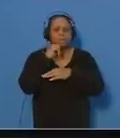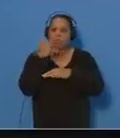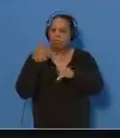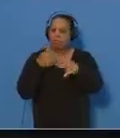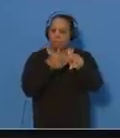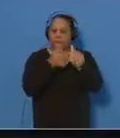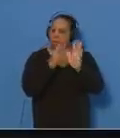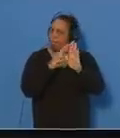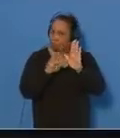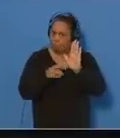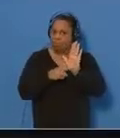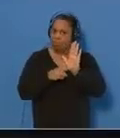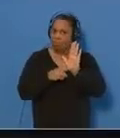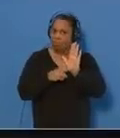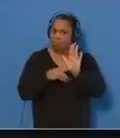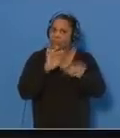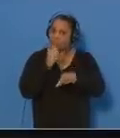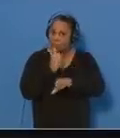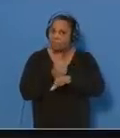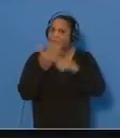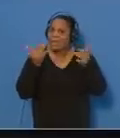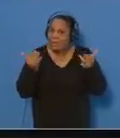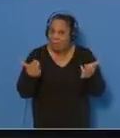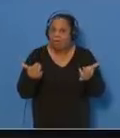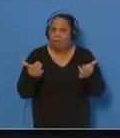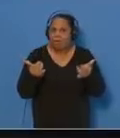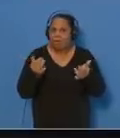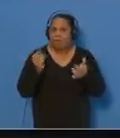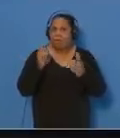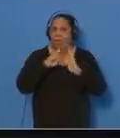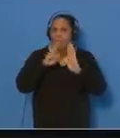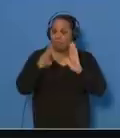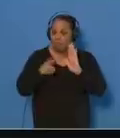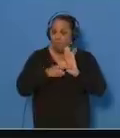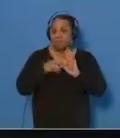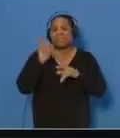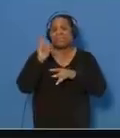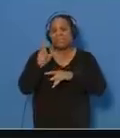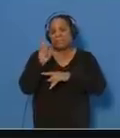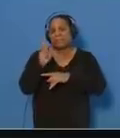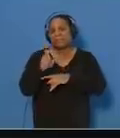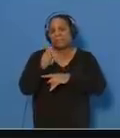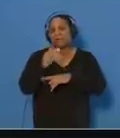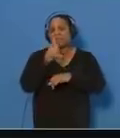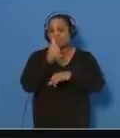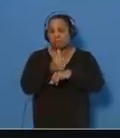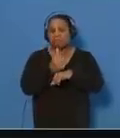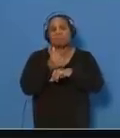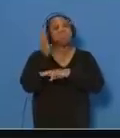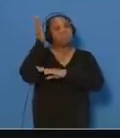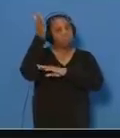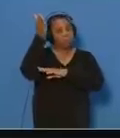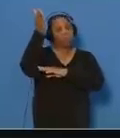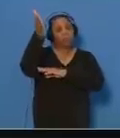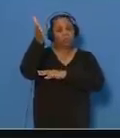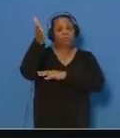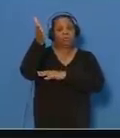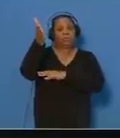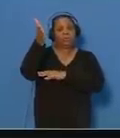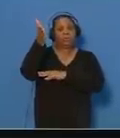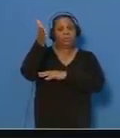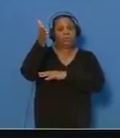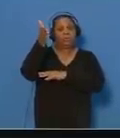follow the rules which are in place now, or the rules which will be necessary to implement in the future,